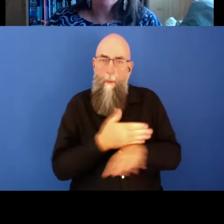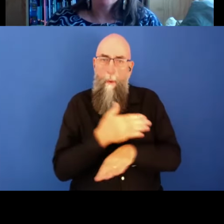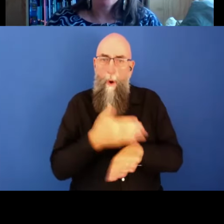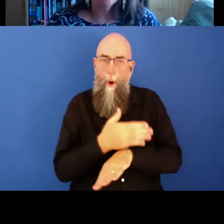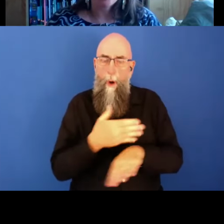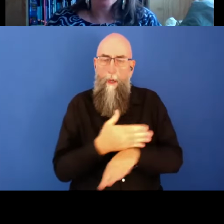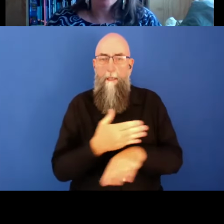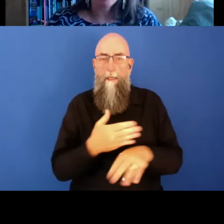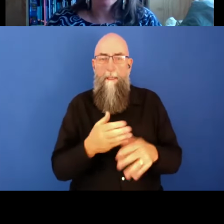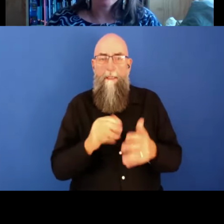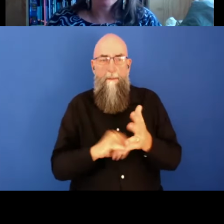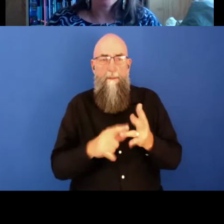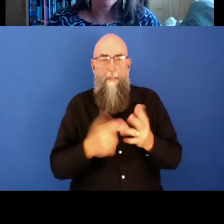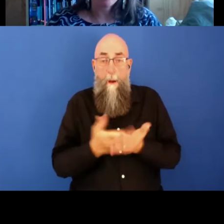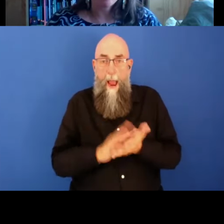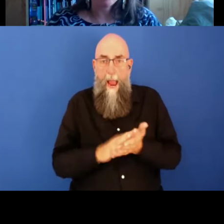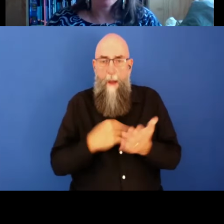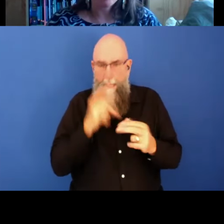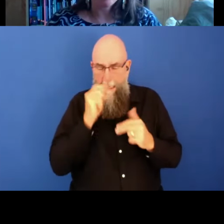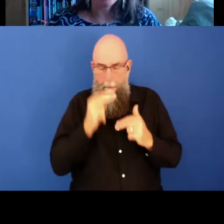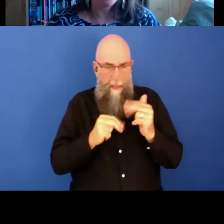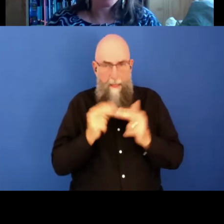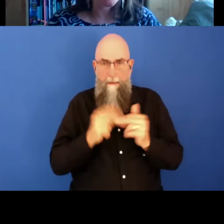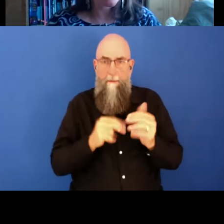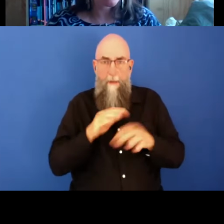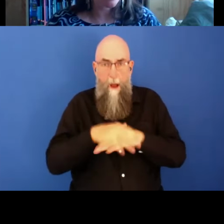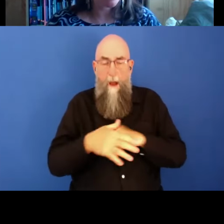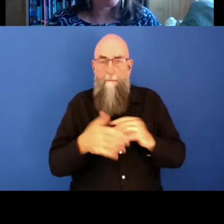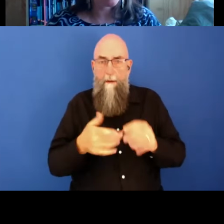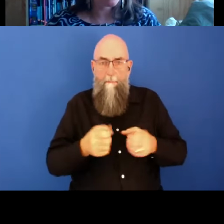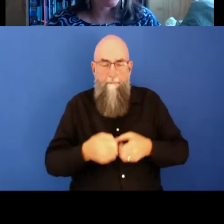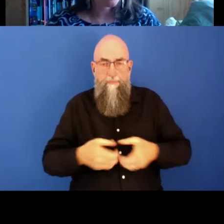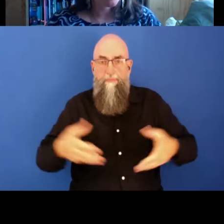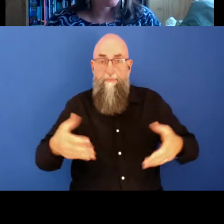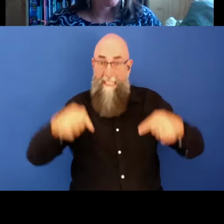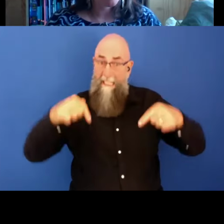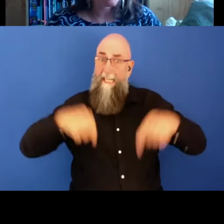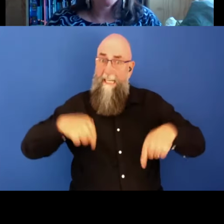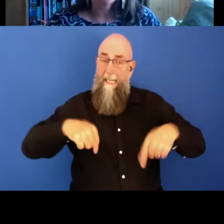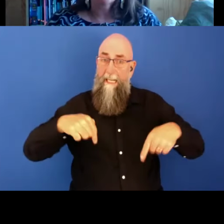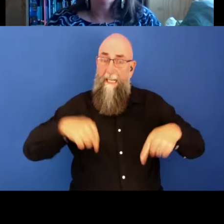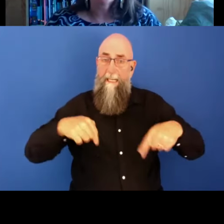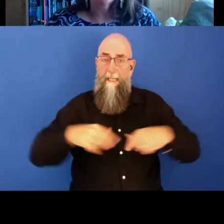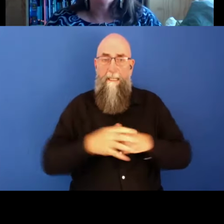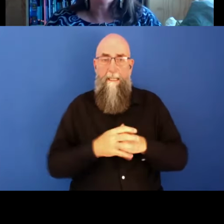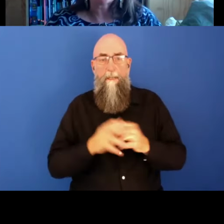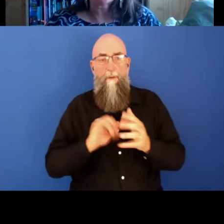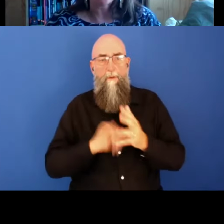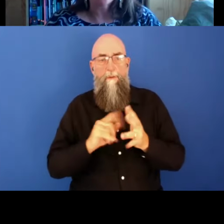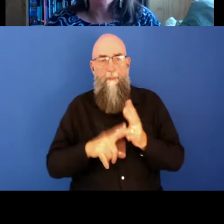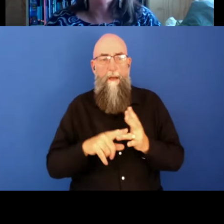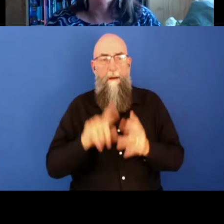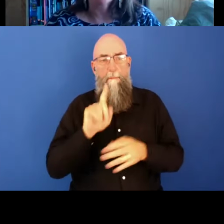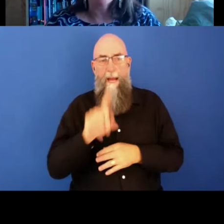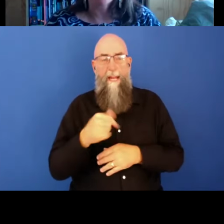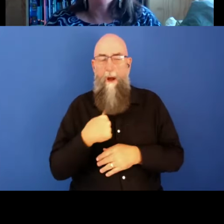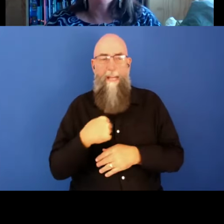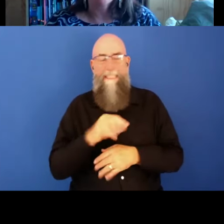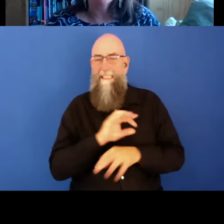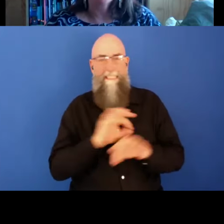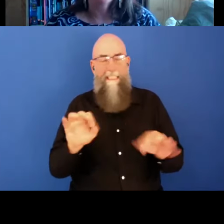and and and to build on the lessons that have been learned here in clune's um but you know i didn't do any sort of comparison